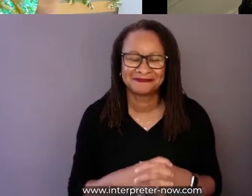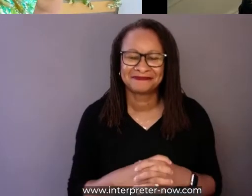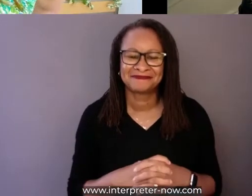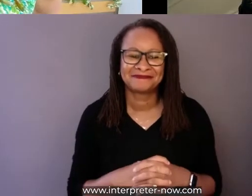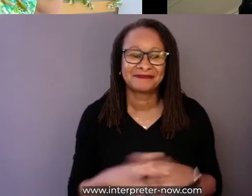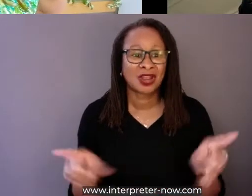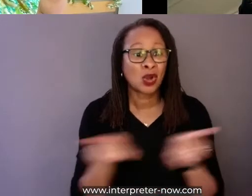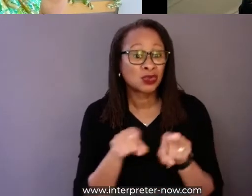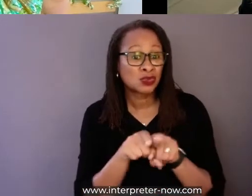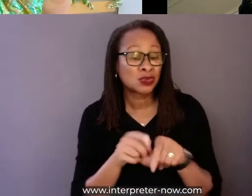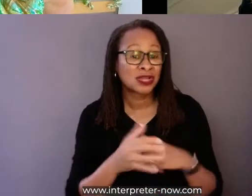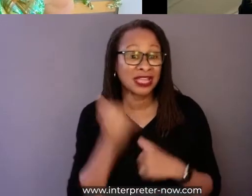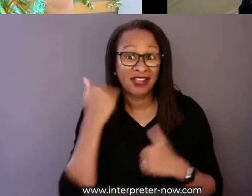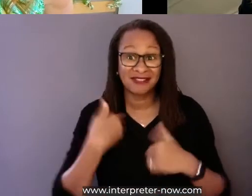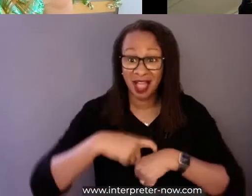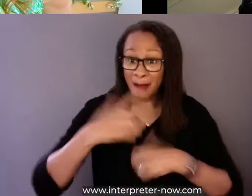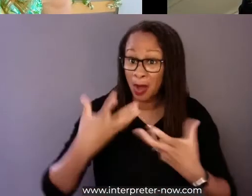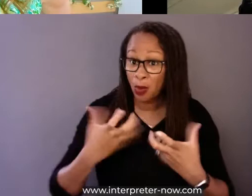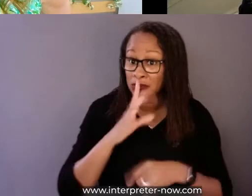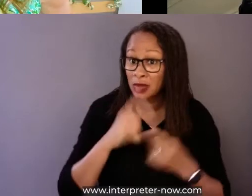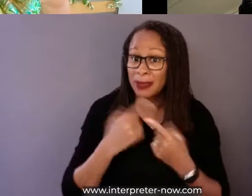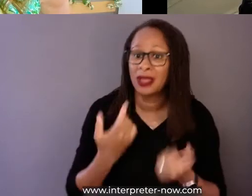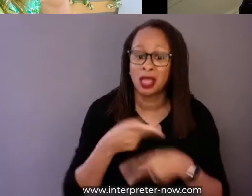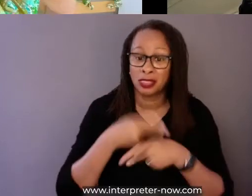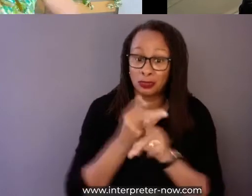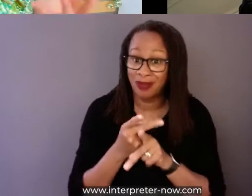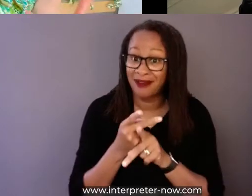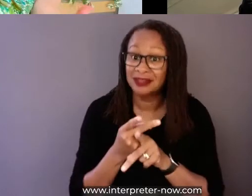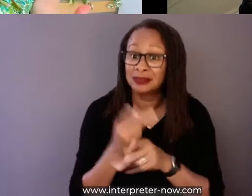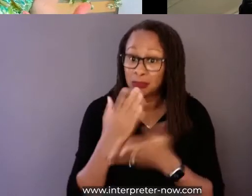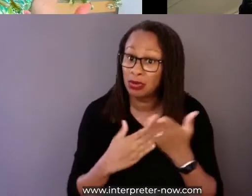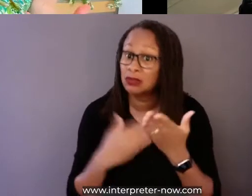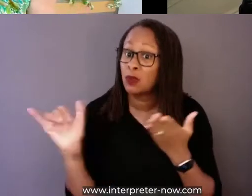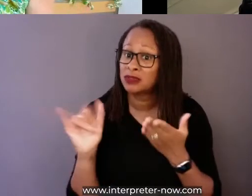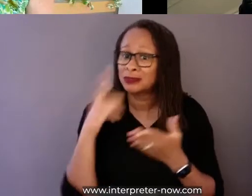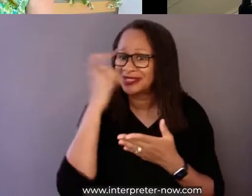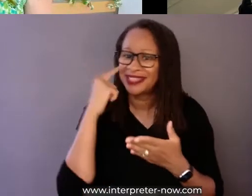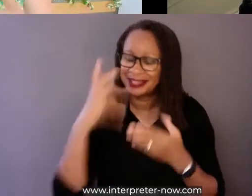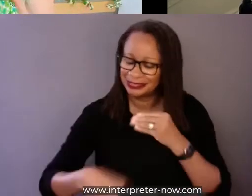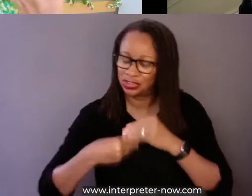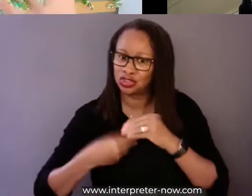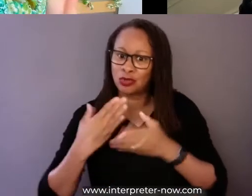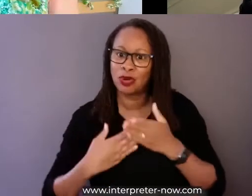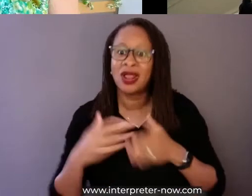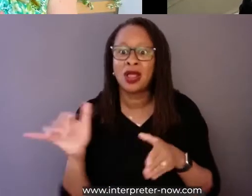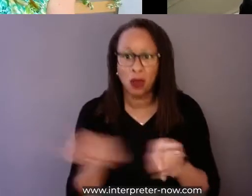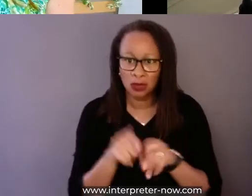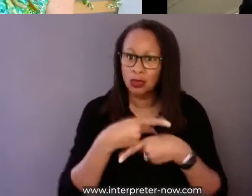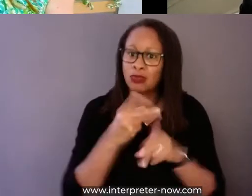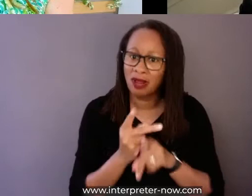I also, if we have time, I also want to get to the product side too, because I think that's another component is also products,